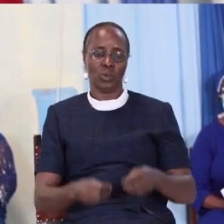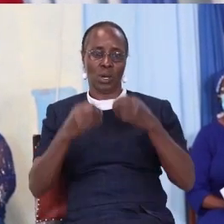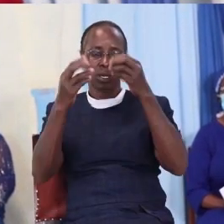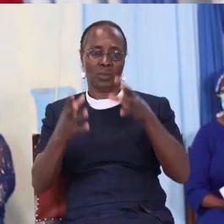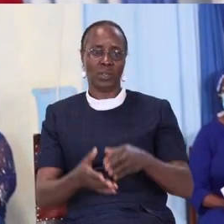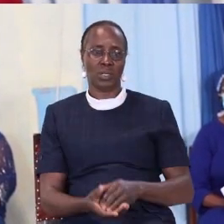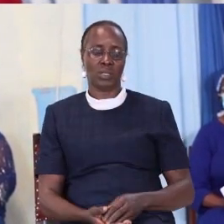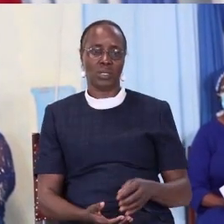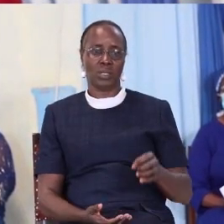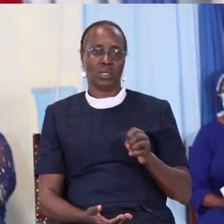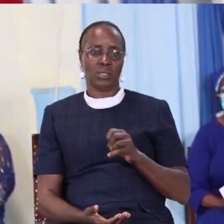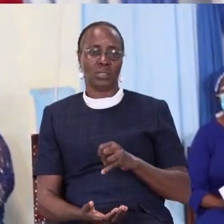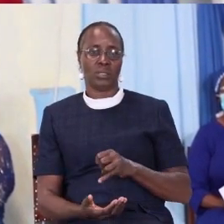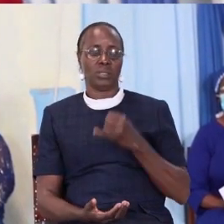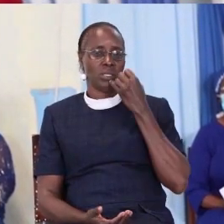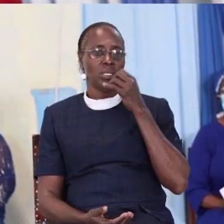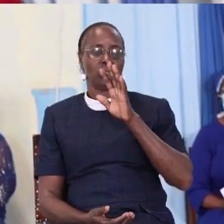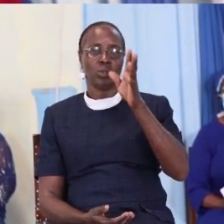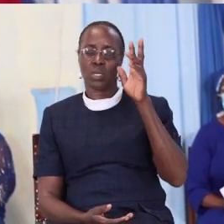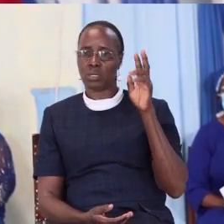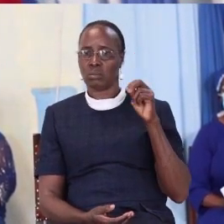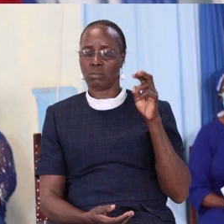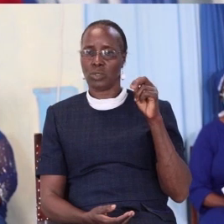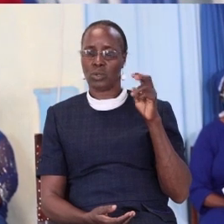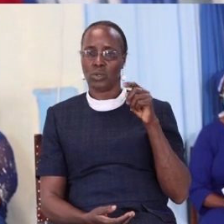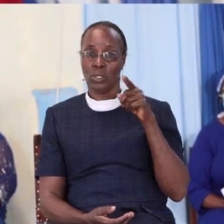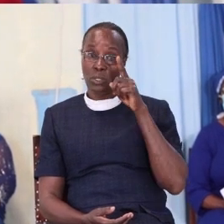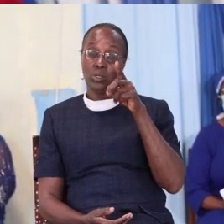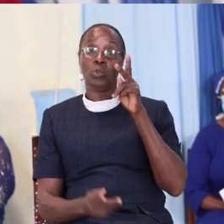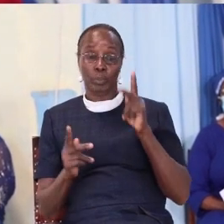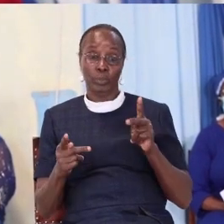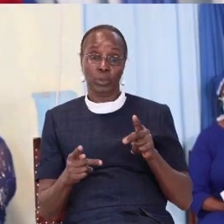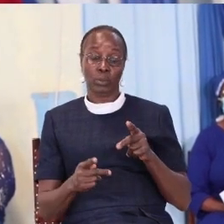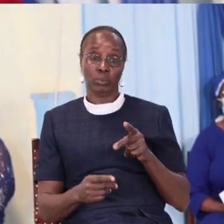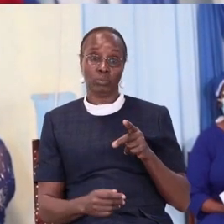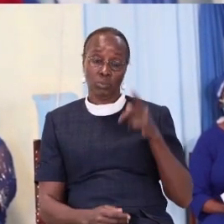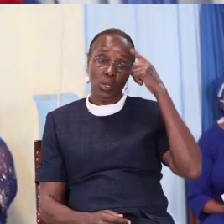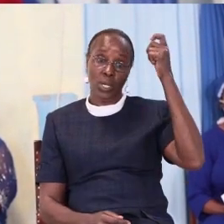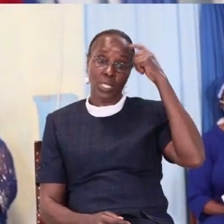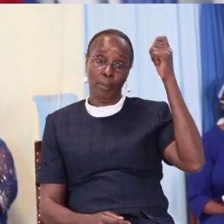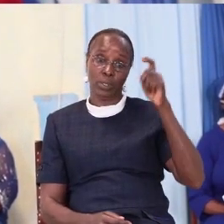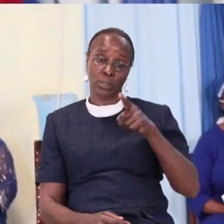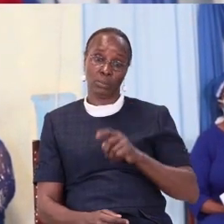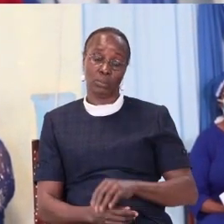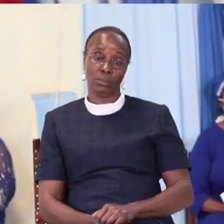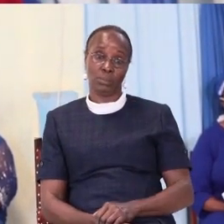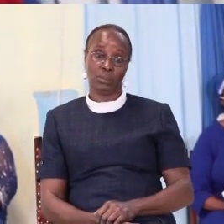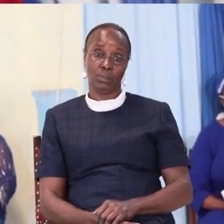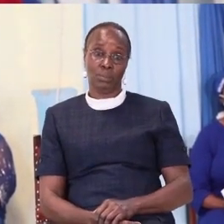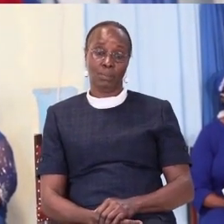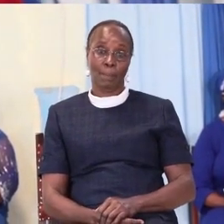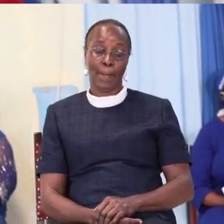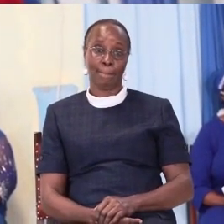a stubborn people. Never forget how you made the Lord your God angry in